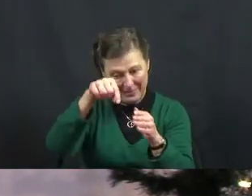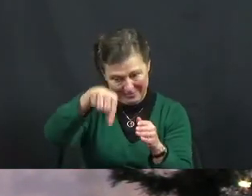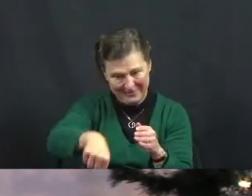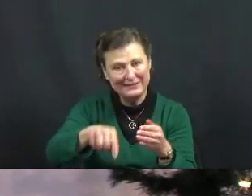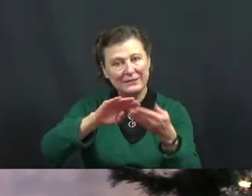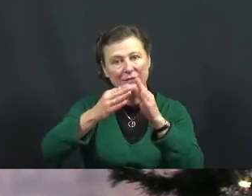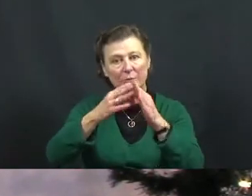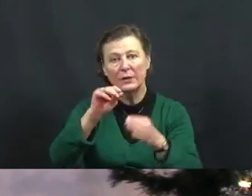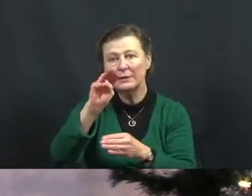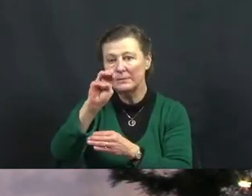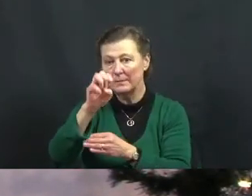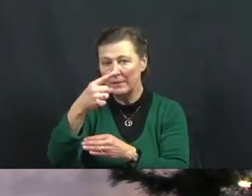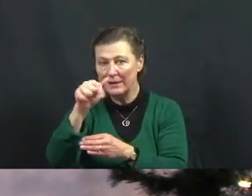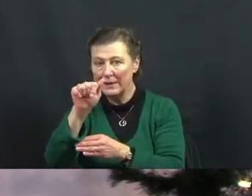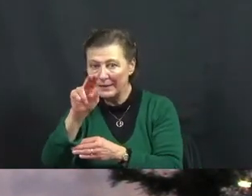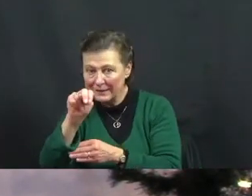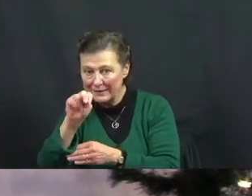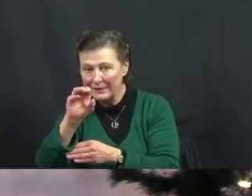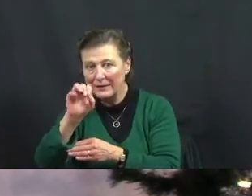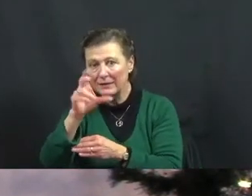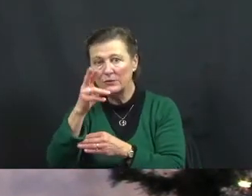And Megan and Chris Roller